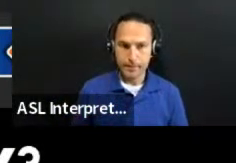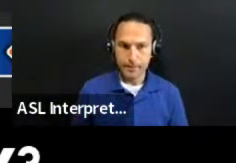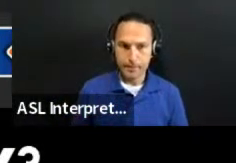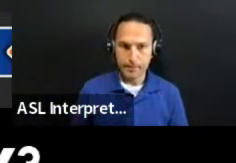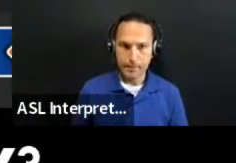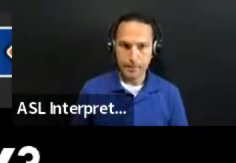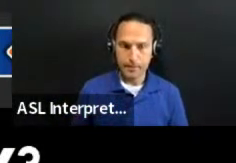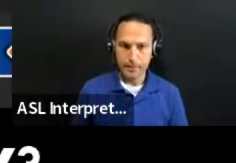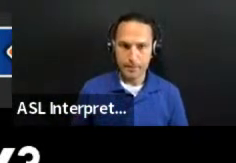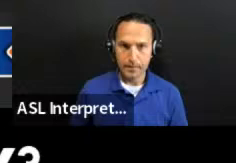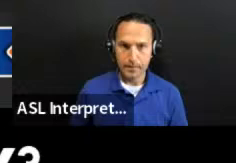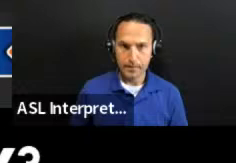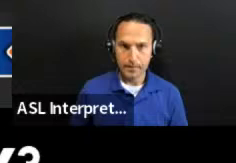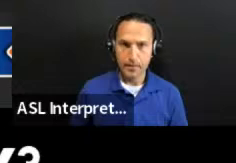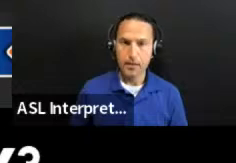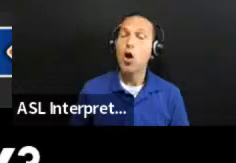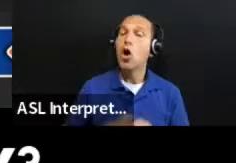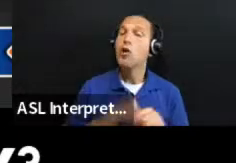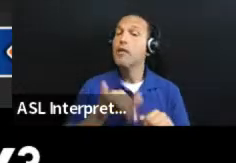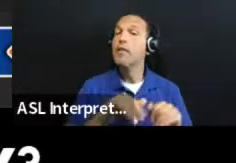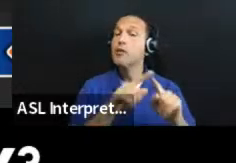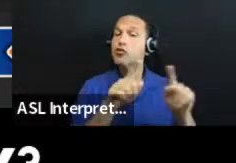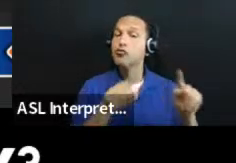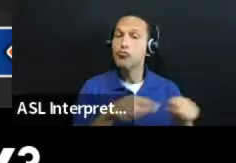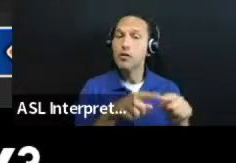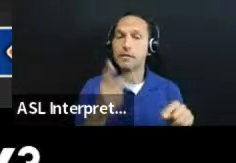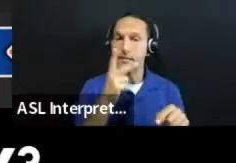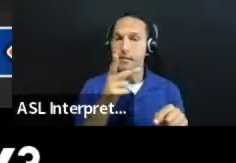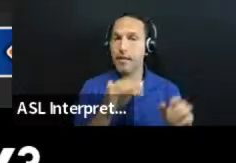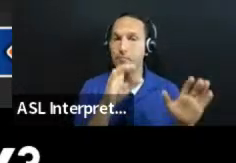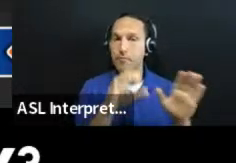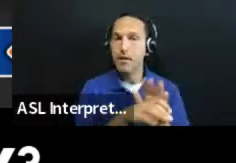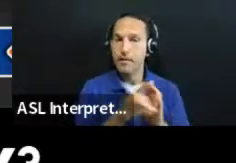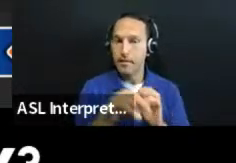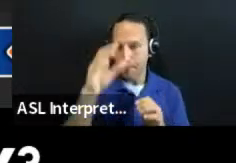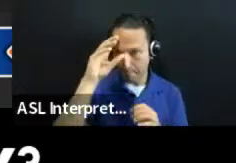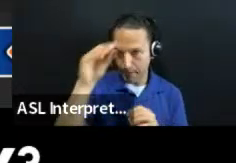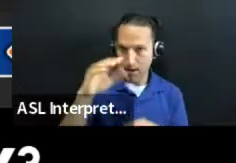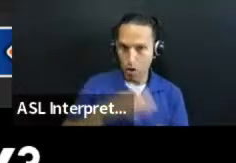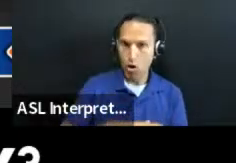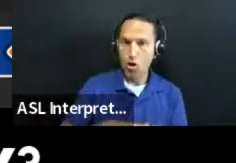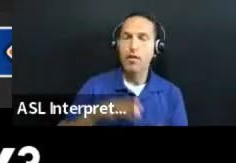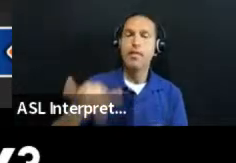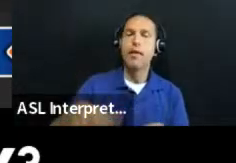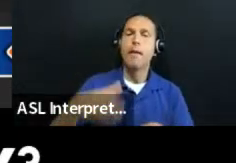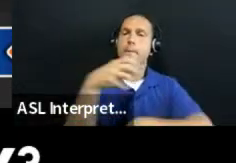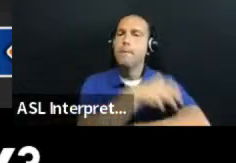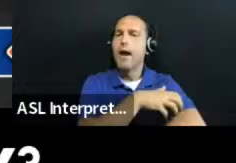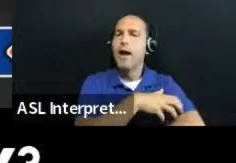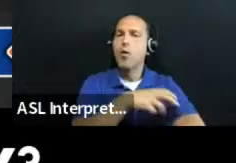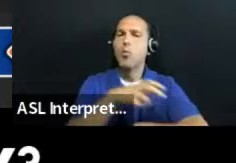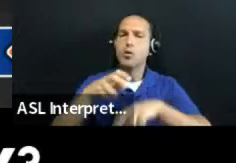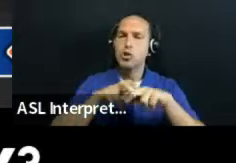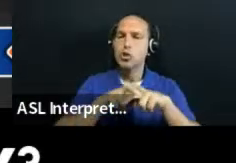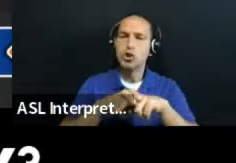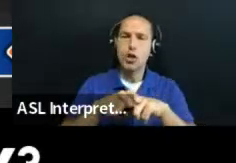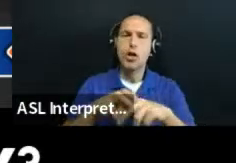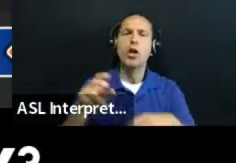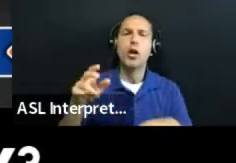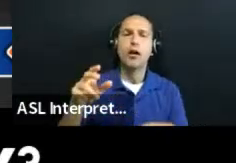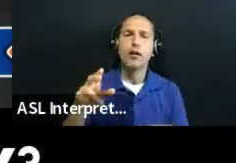Yes, on the screen, you'll see an image of a man in a power chair. He's using a mouth